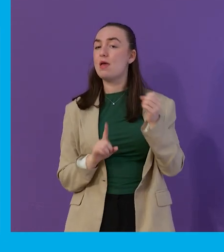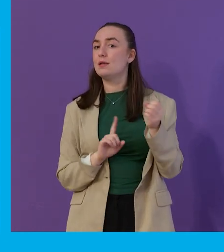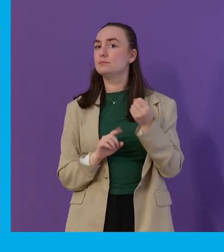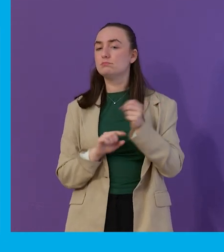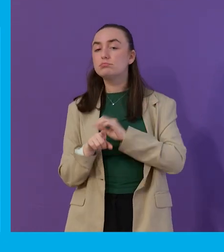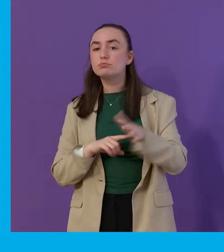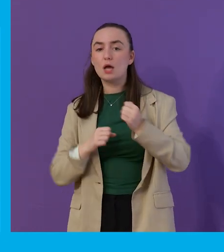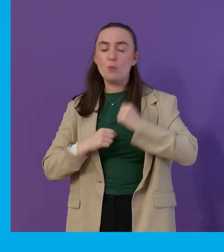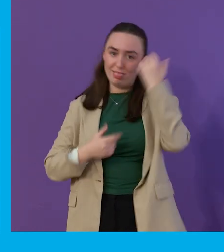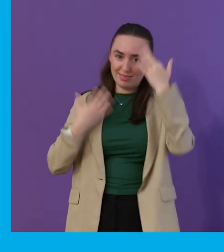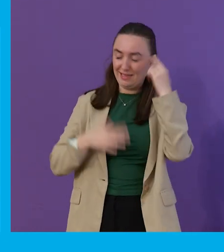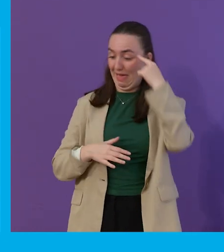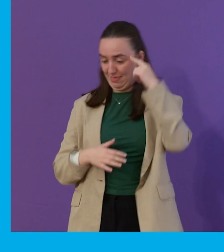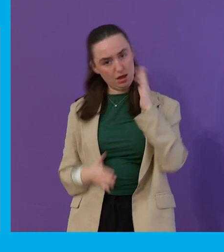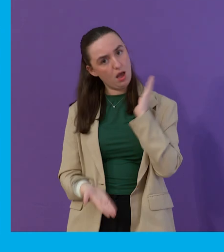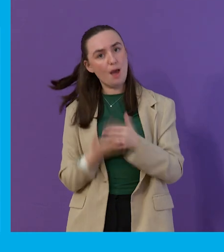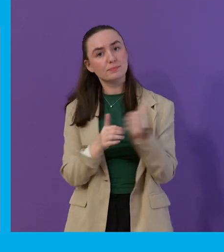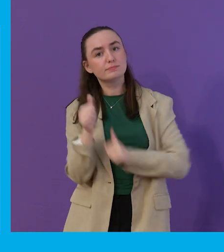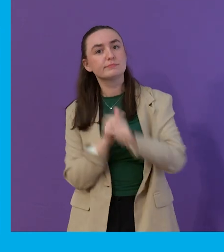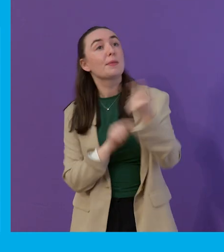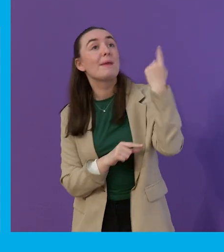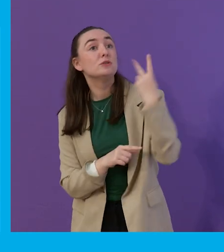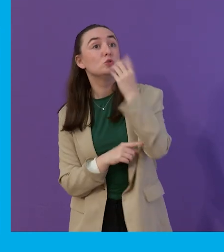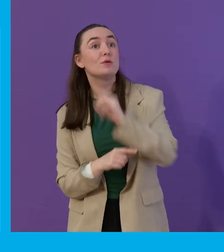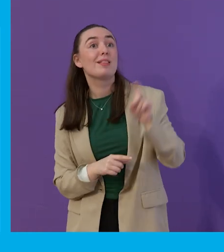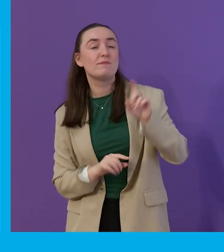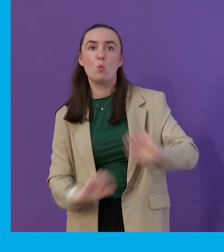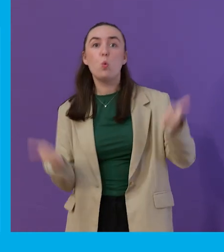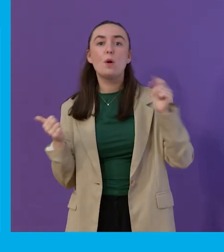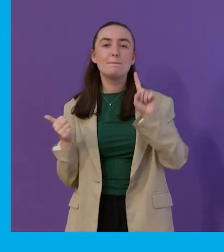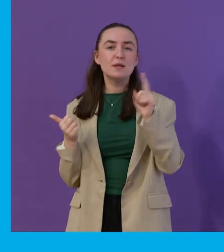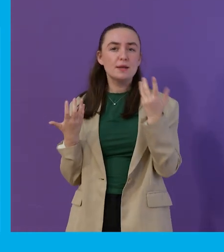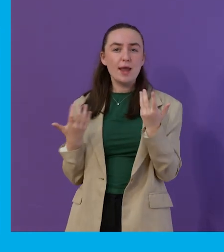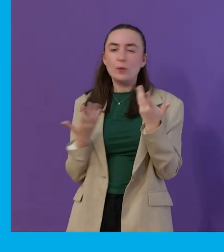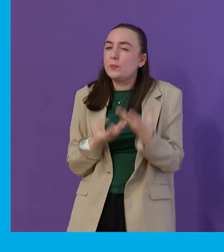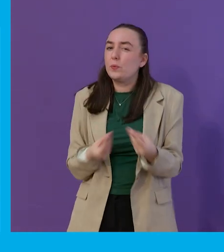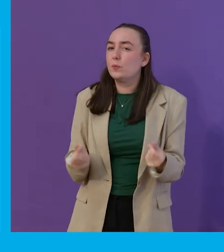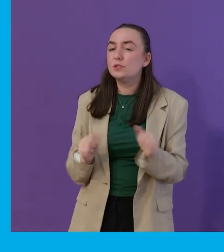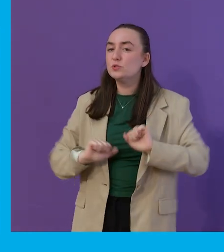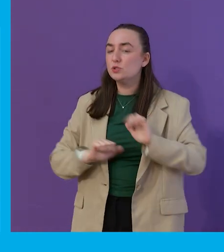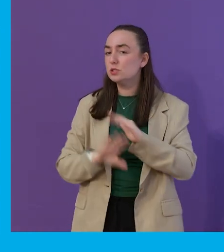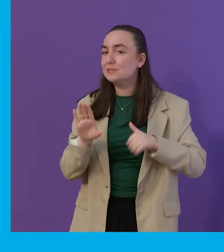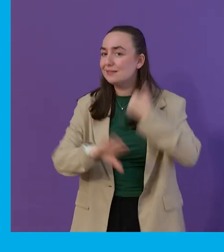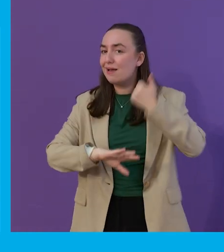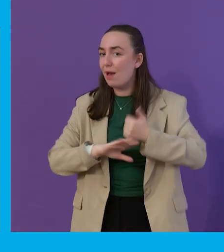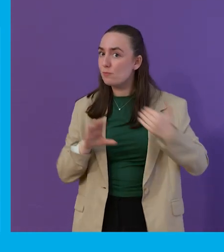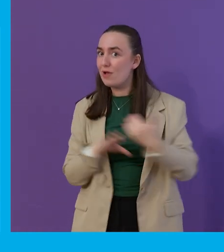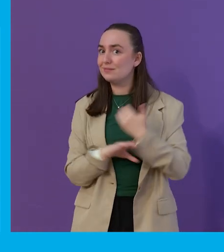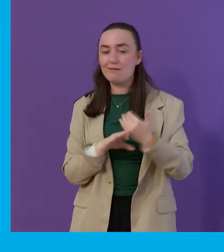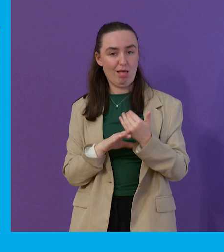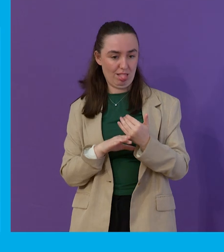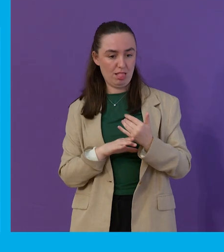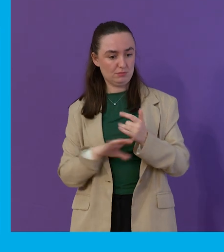the time. I think it was ahead of its time, but it's not been turned into real practical implementation on the ground in many